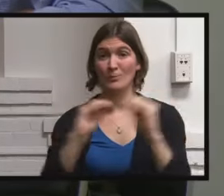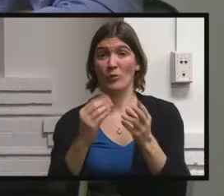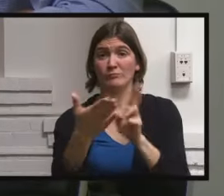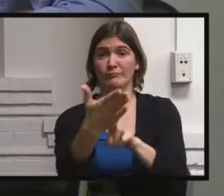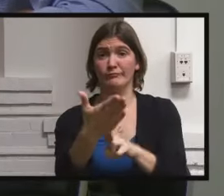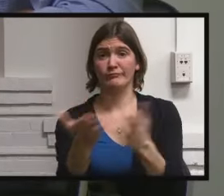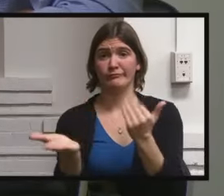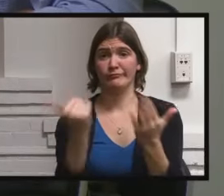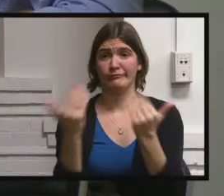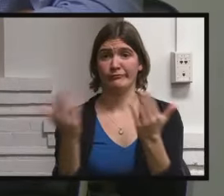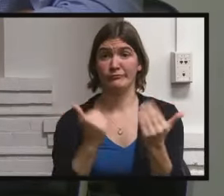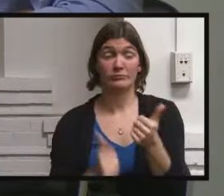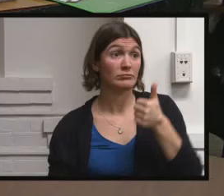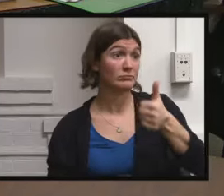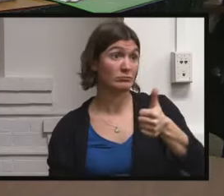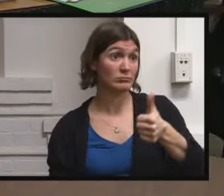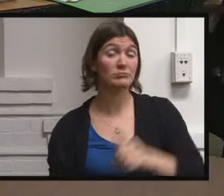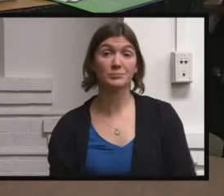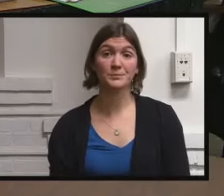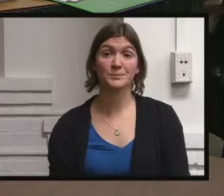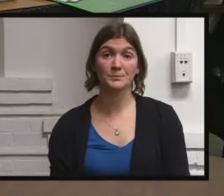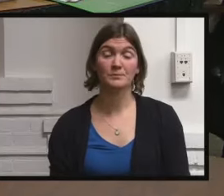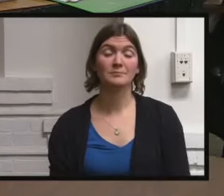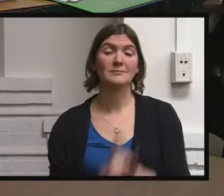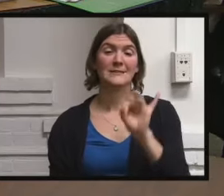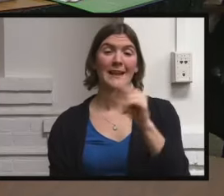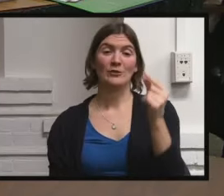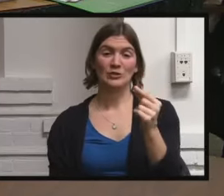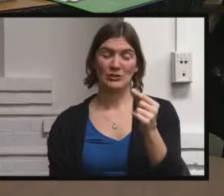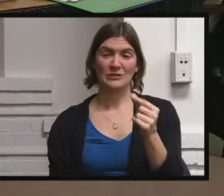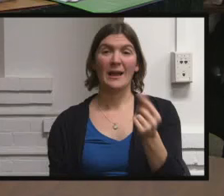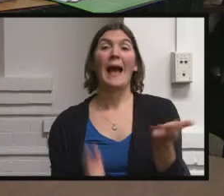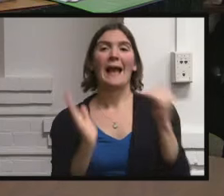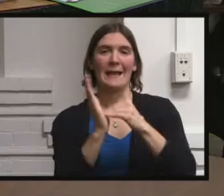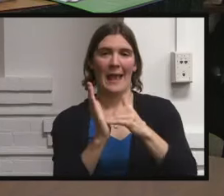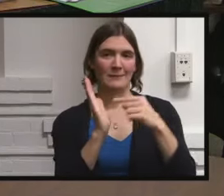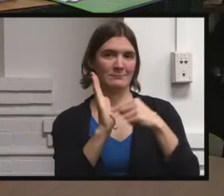mm-hmm. It just really works. Great. So we'll have this